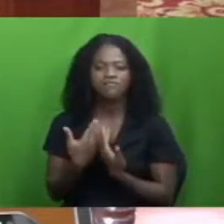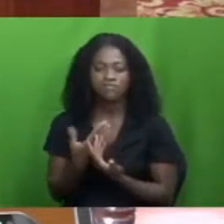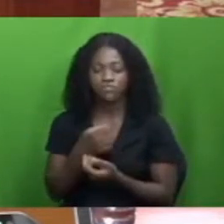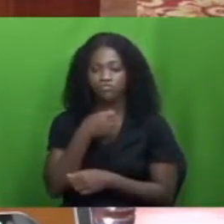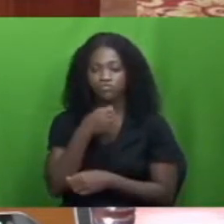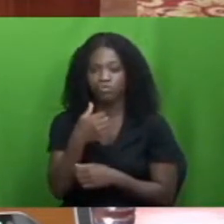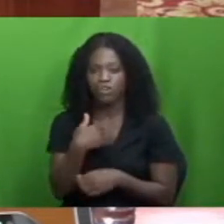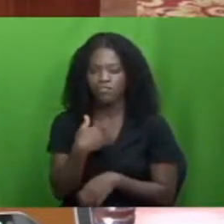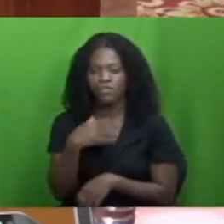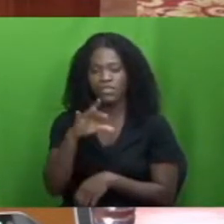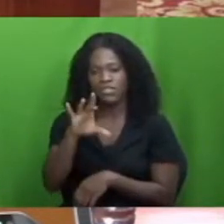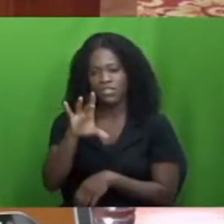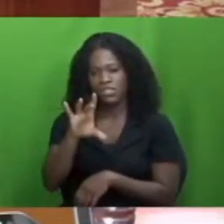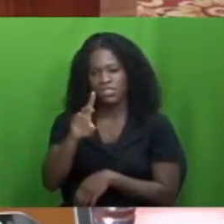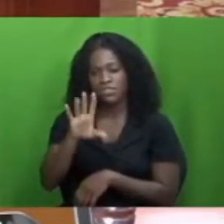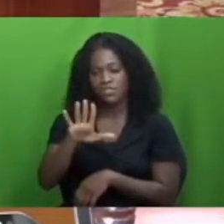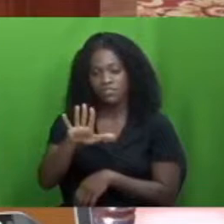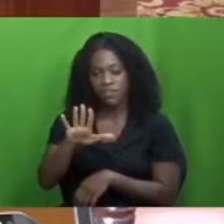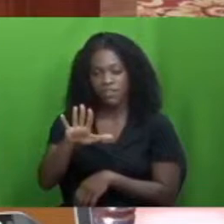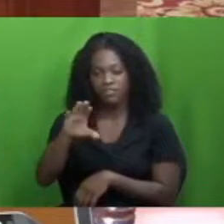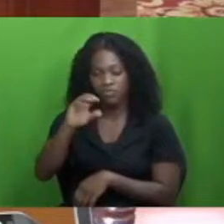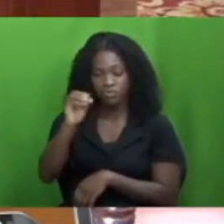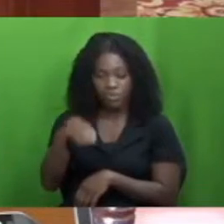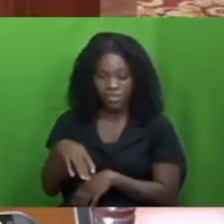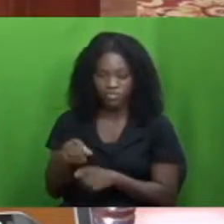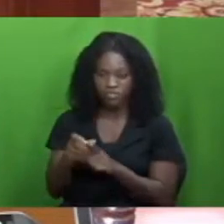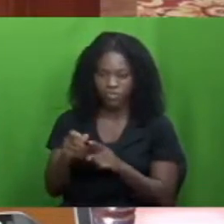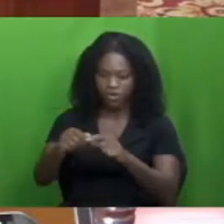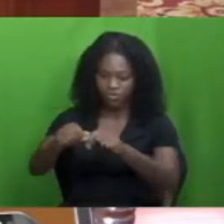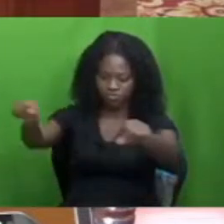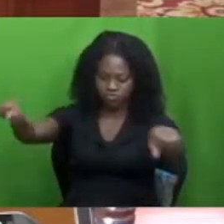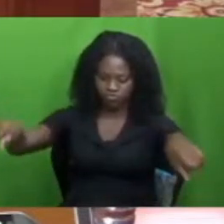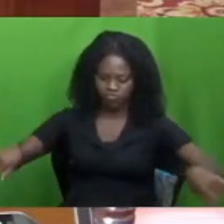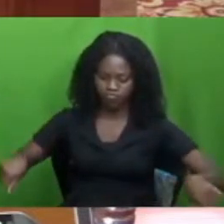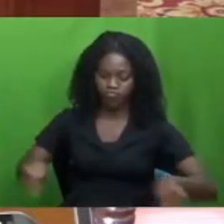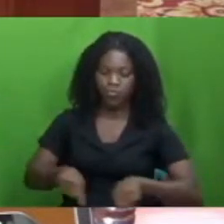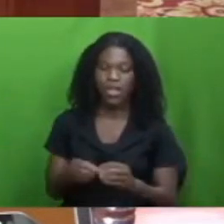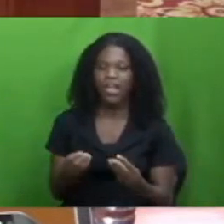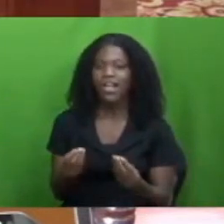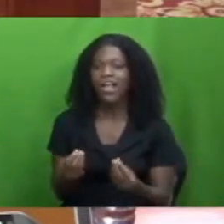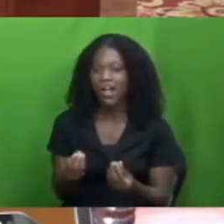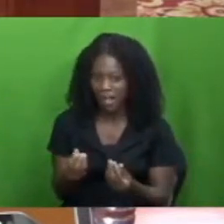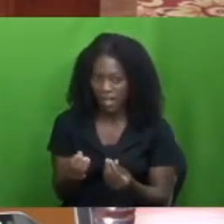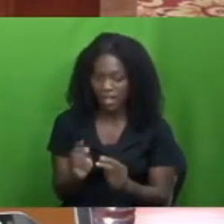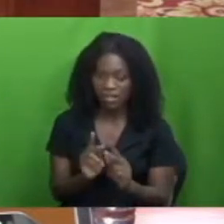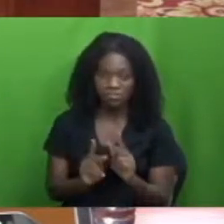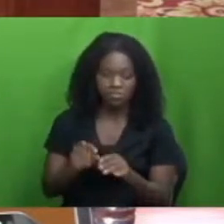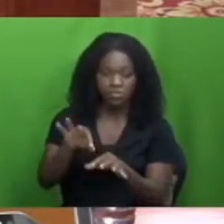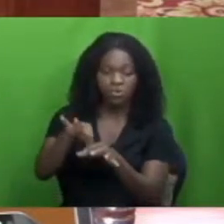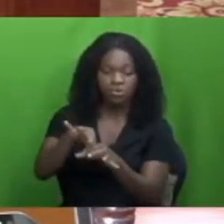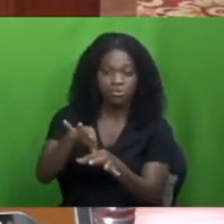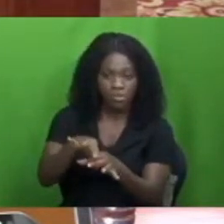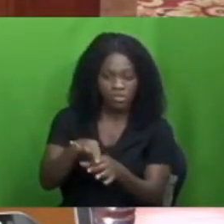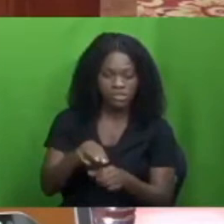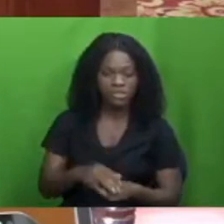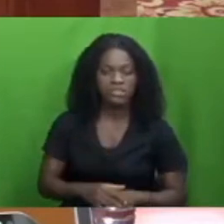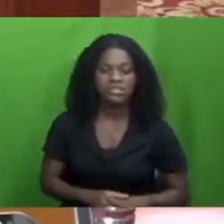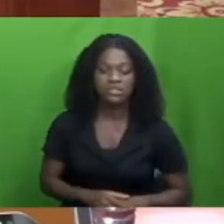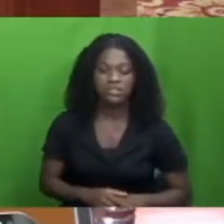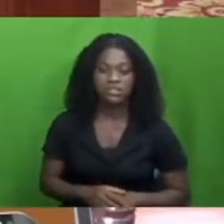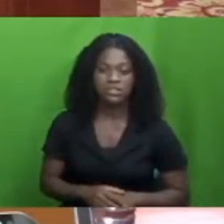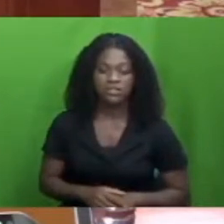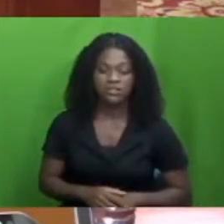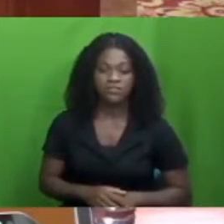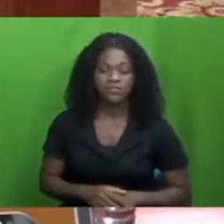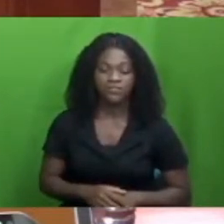some 7,500 acres of rice onboarded qualified private sector entrepreneurs as anchor farmers embarked